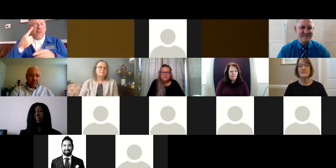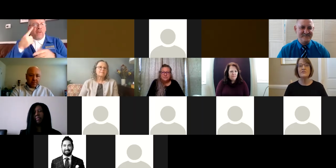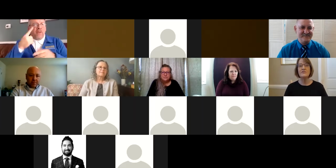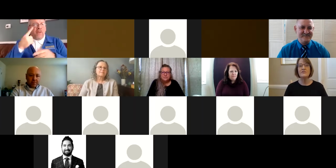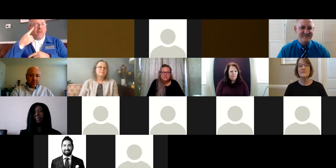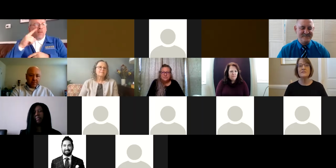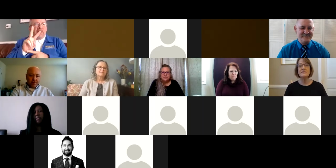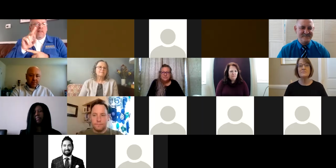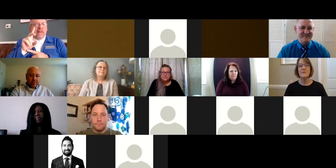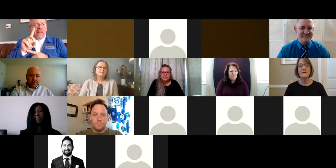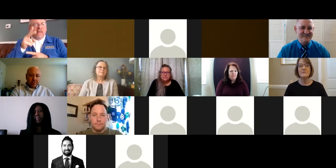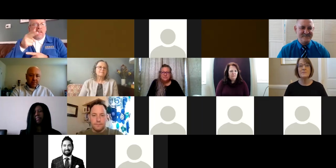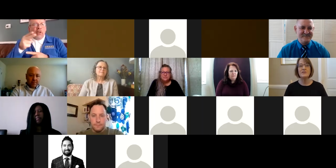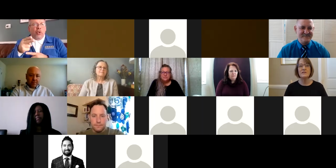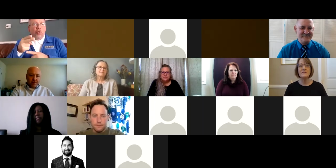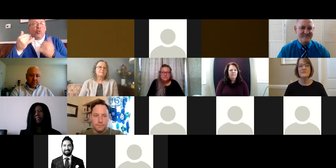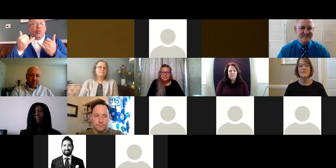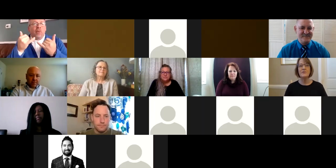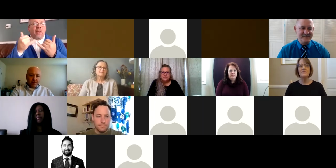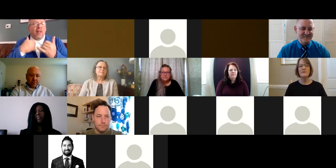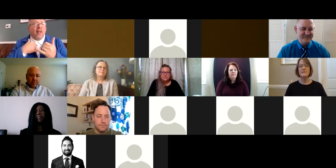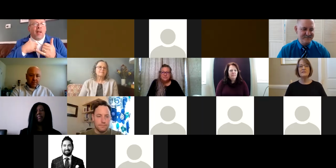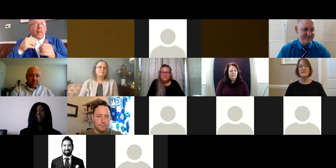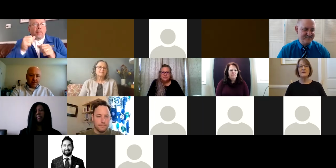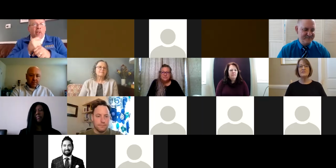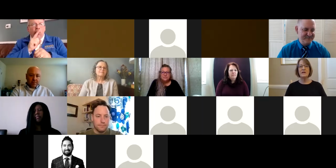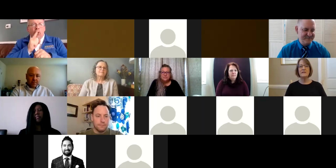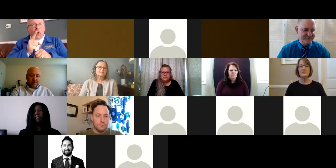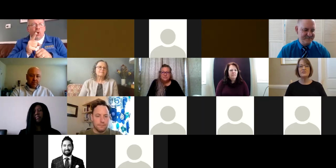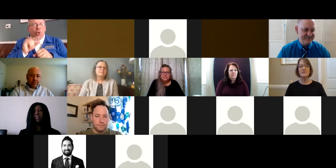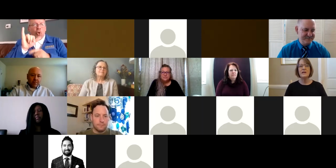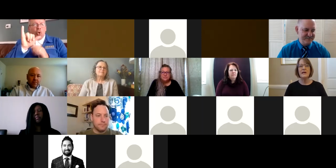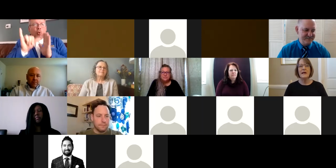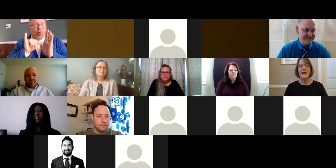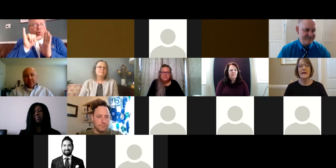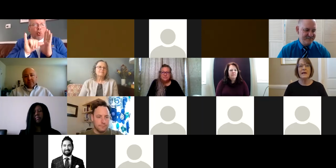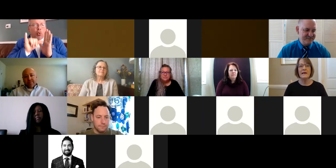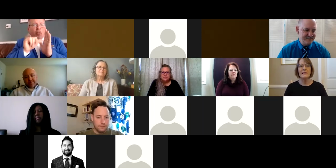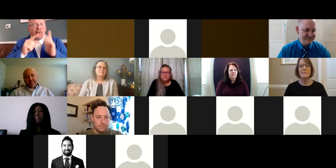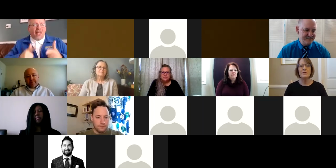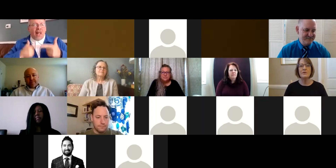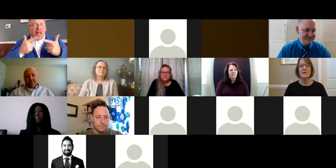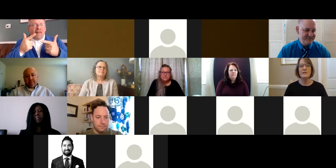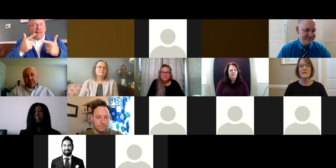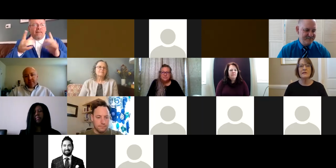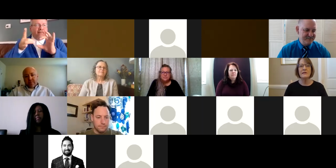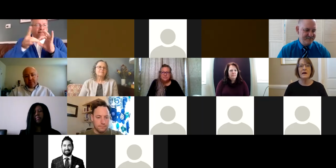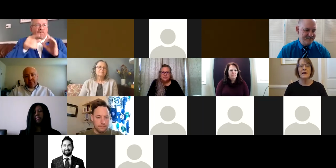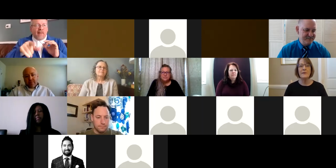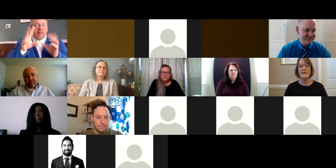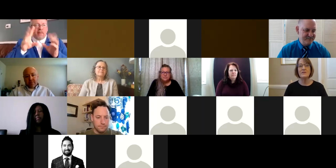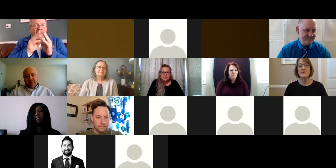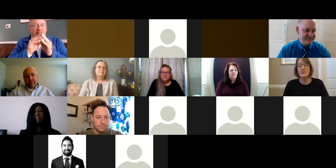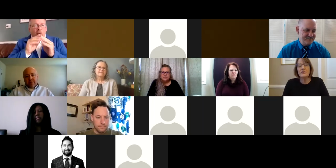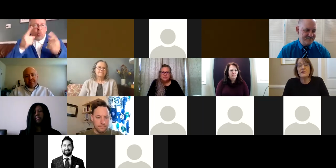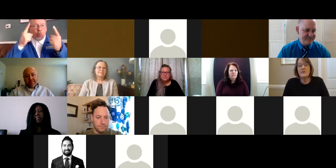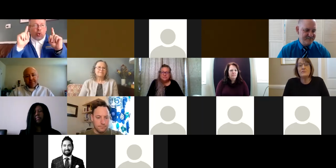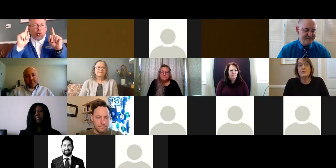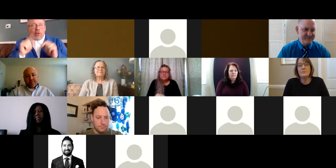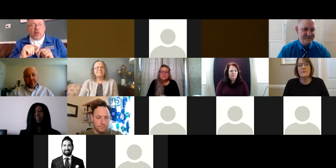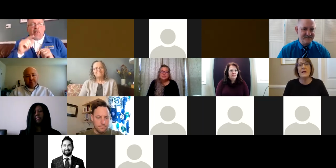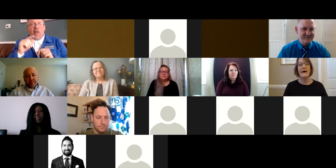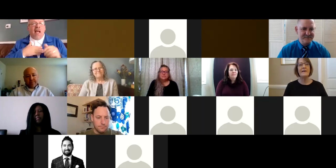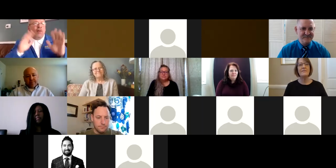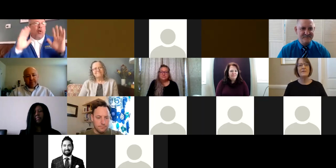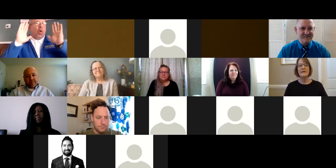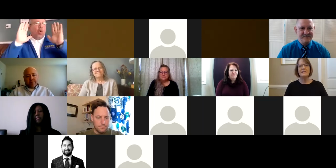Community Services Specialist for VDDHH. And I'm currently making sure that